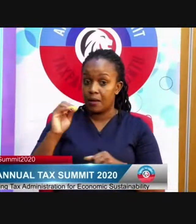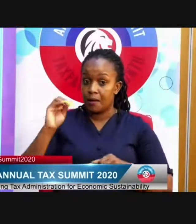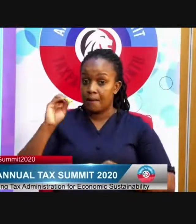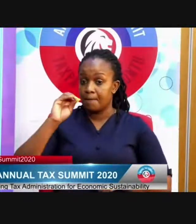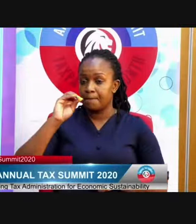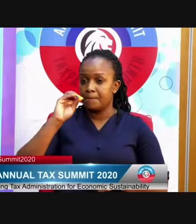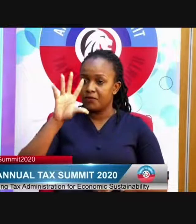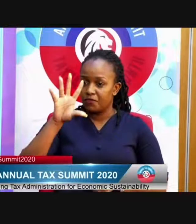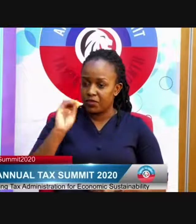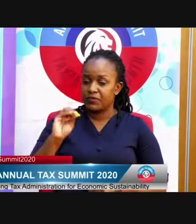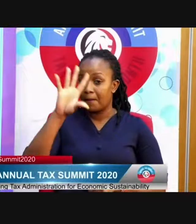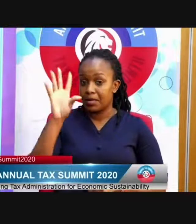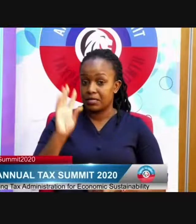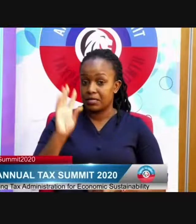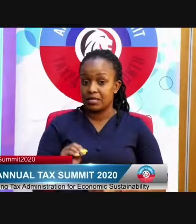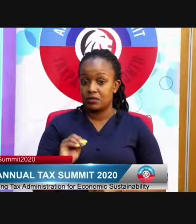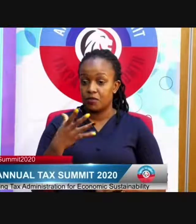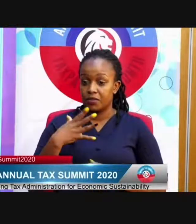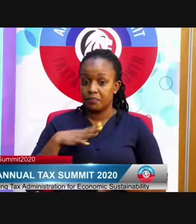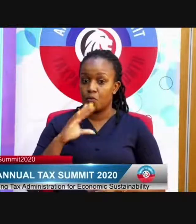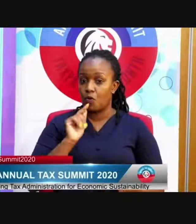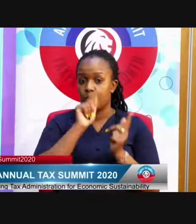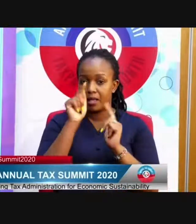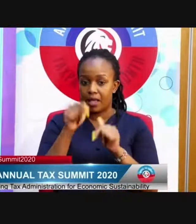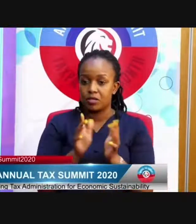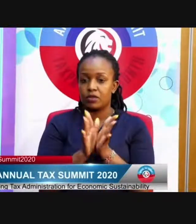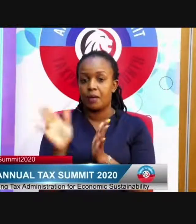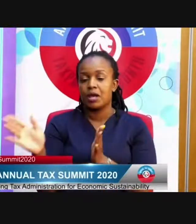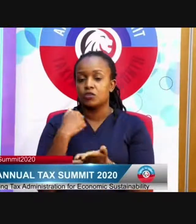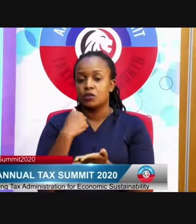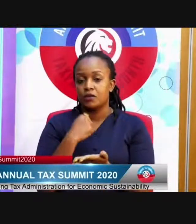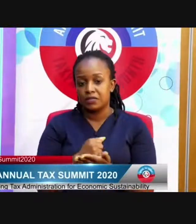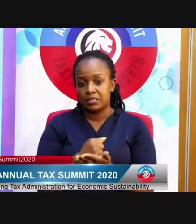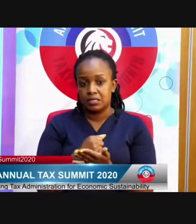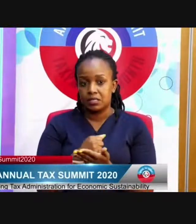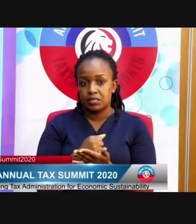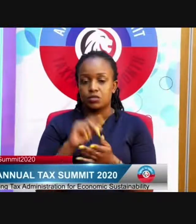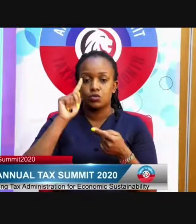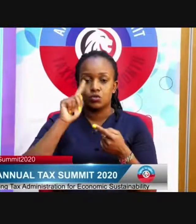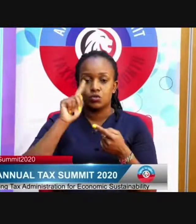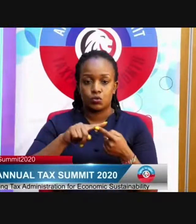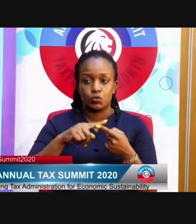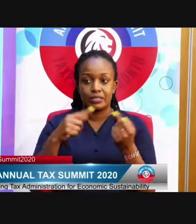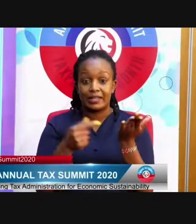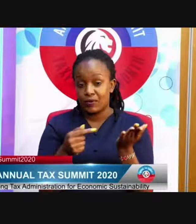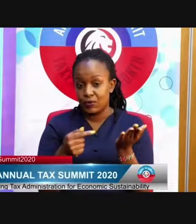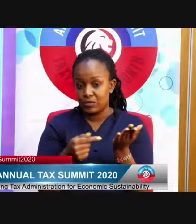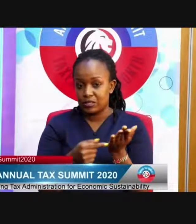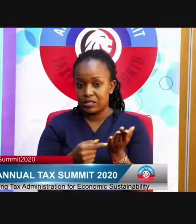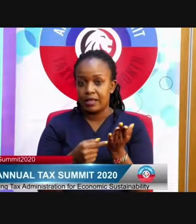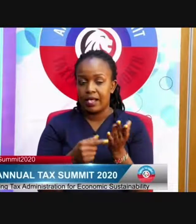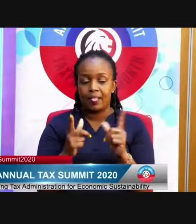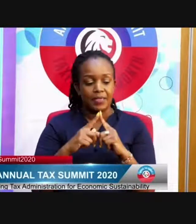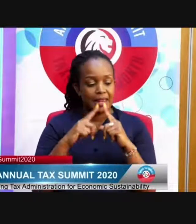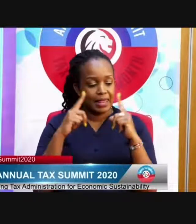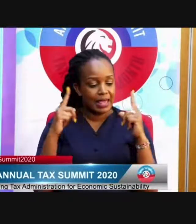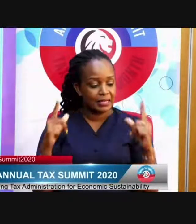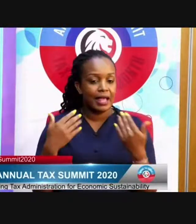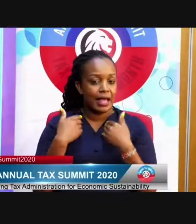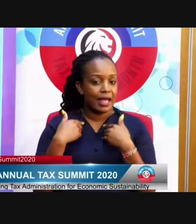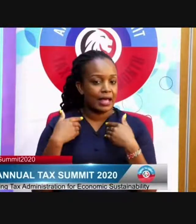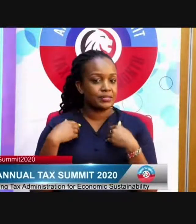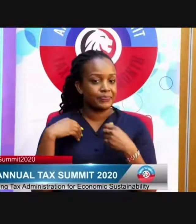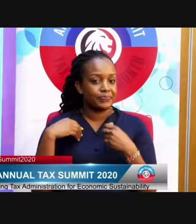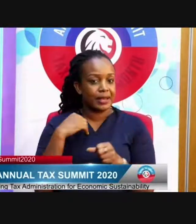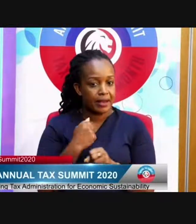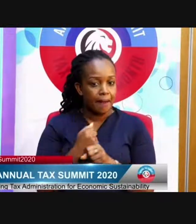branch offices into electronic channels. A large percentage of those has been done through your bring your own